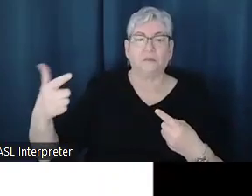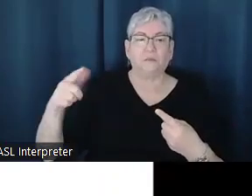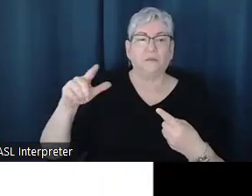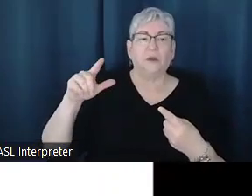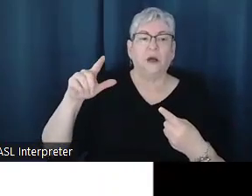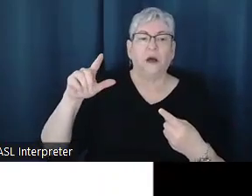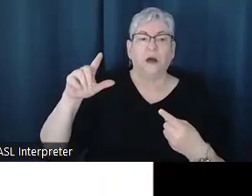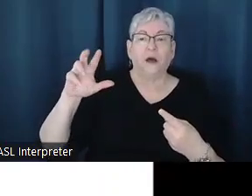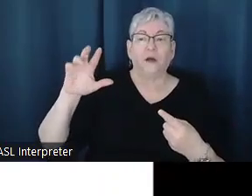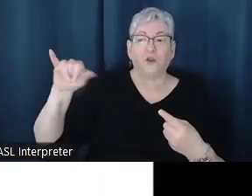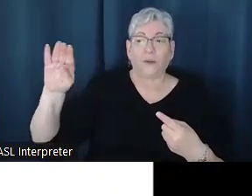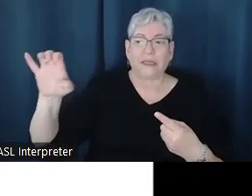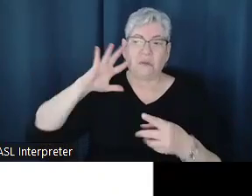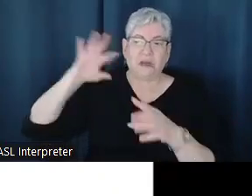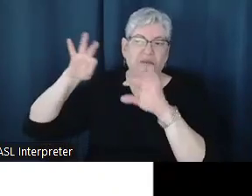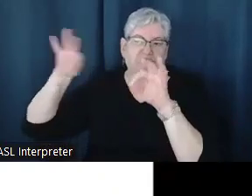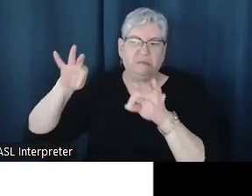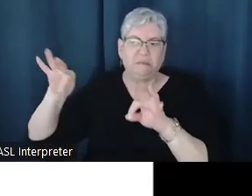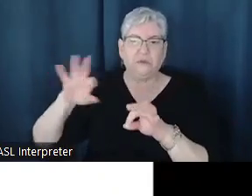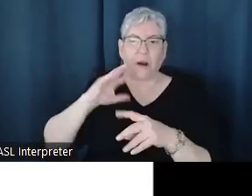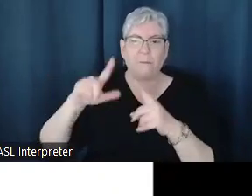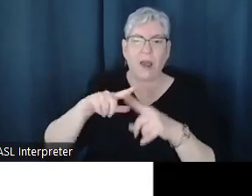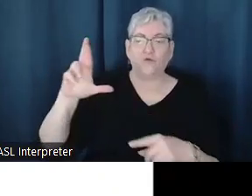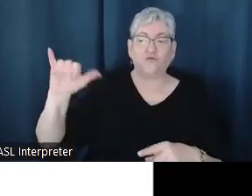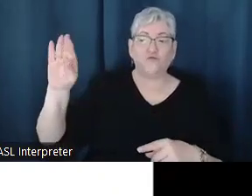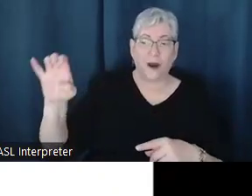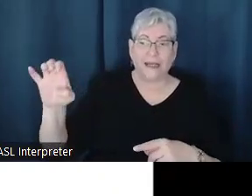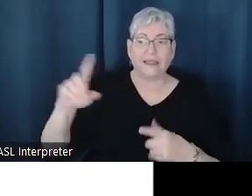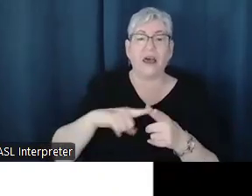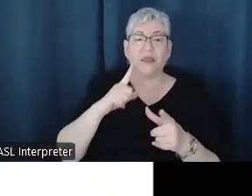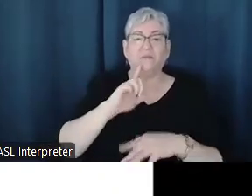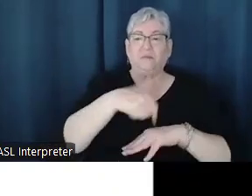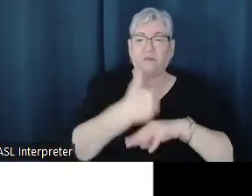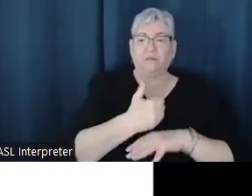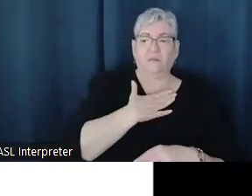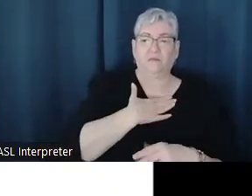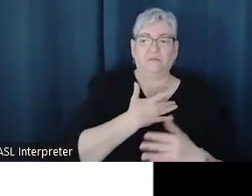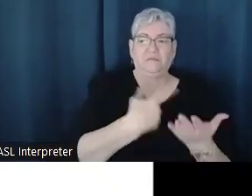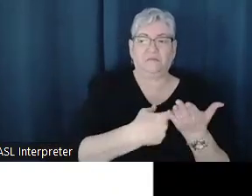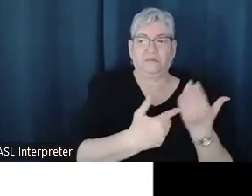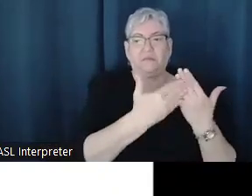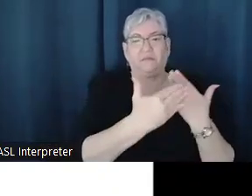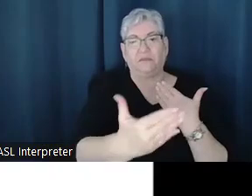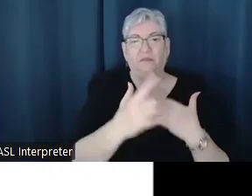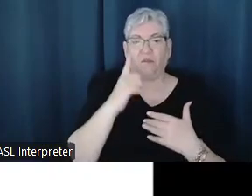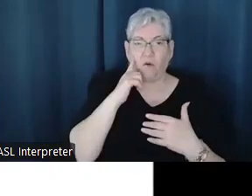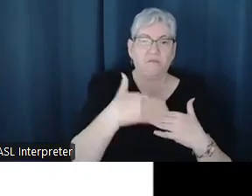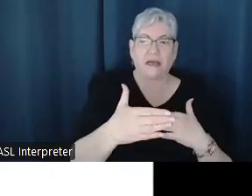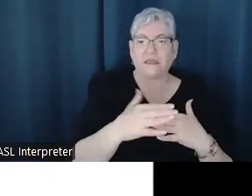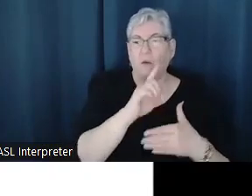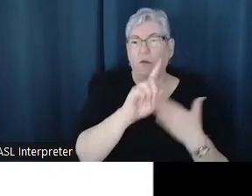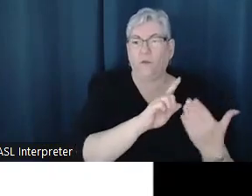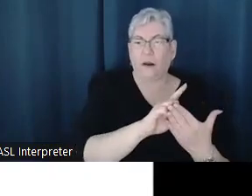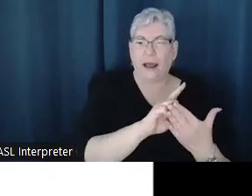of an introduction about RAISE, and then we're going to set the stage for what we're going to talk about for the next 55 minutes or so.